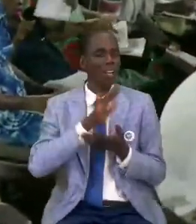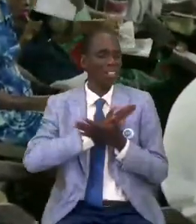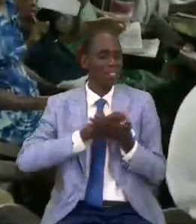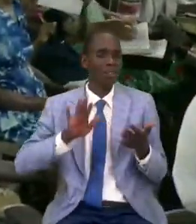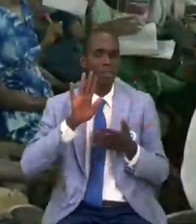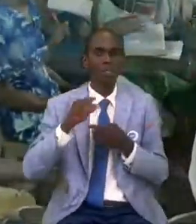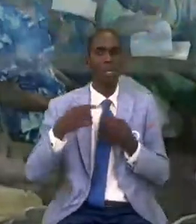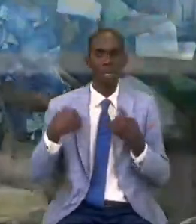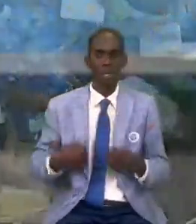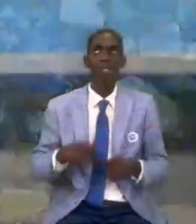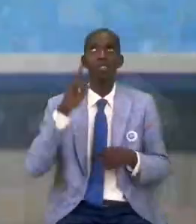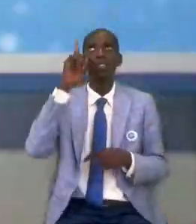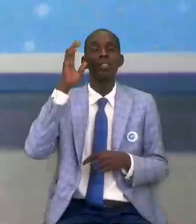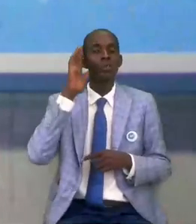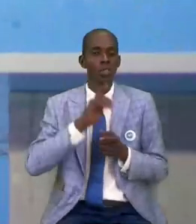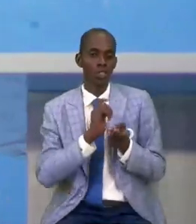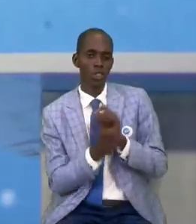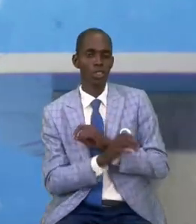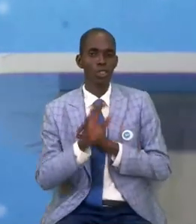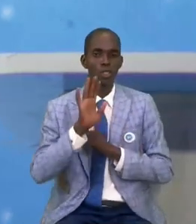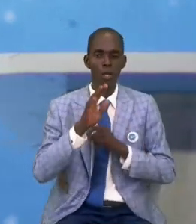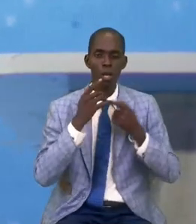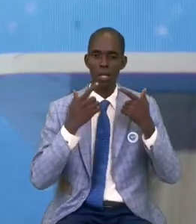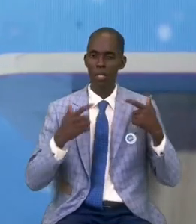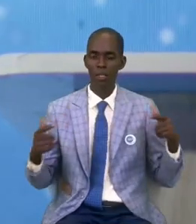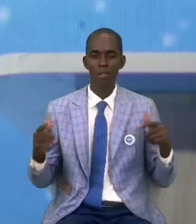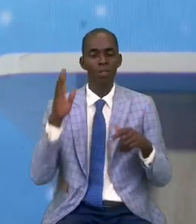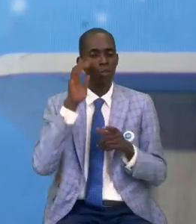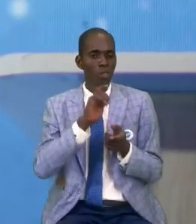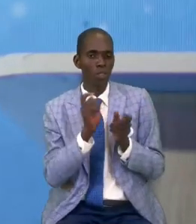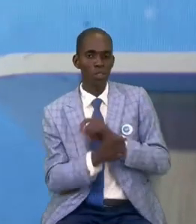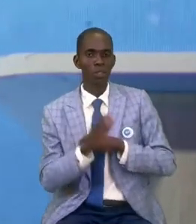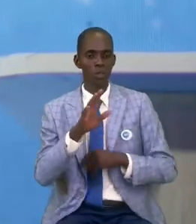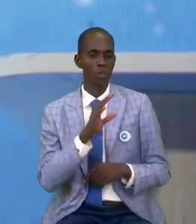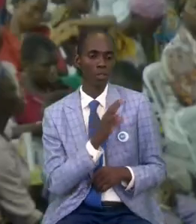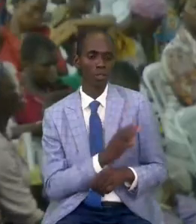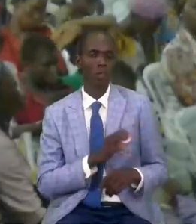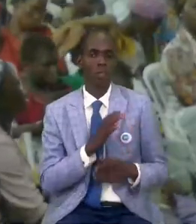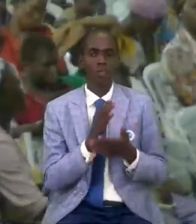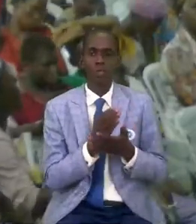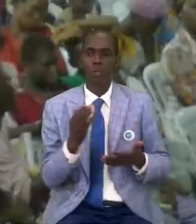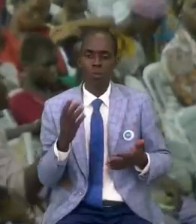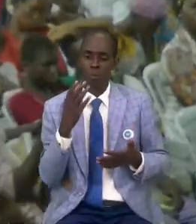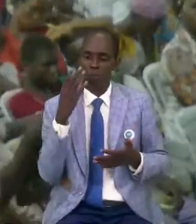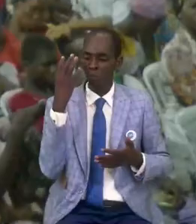your character. Something beautiful will drop in your life tonight.